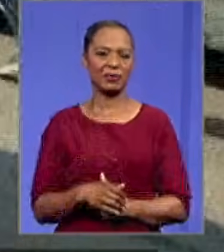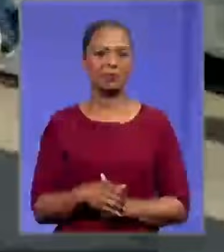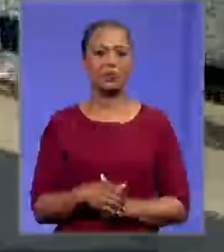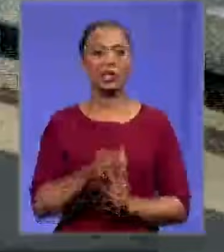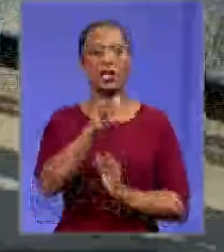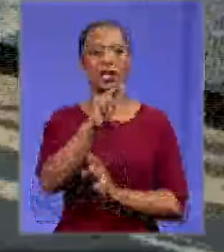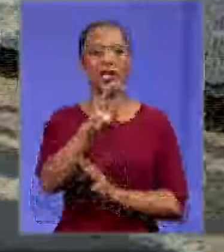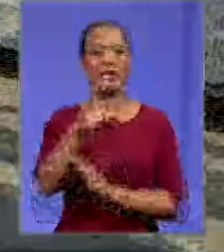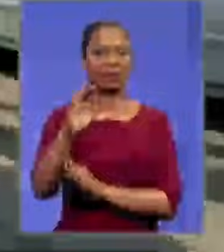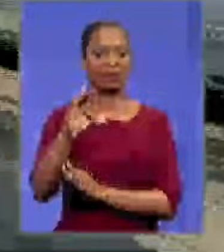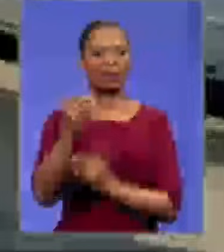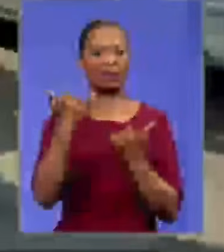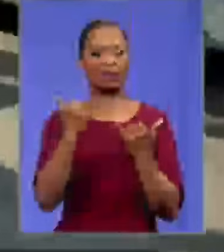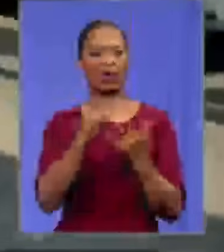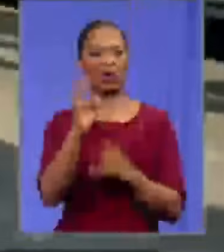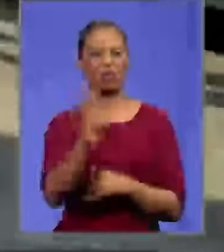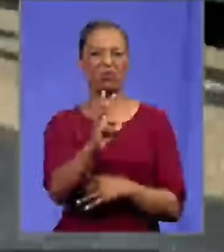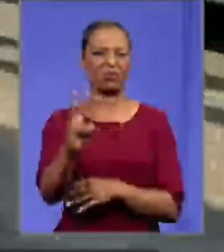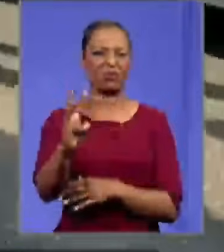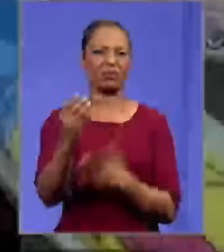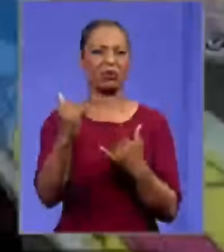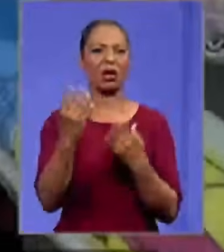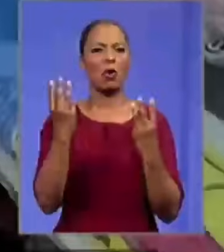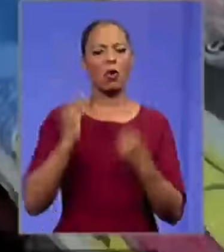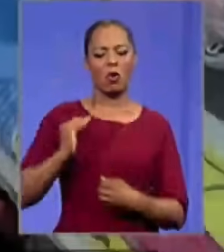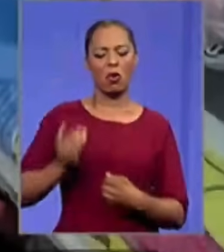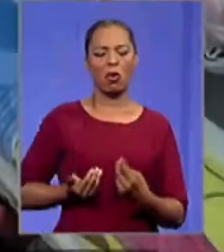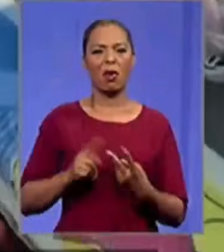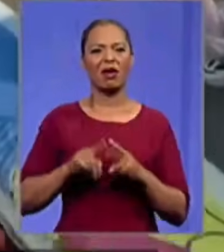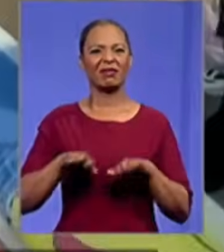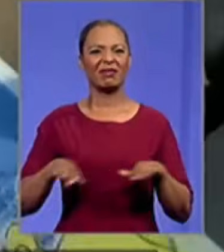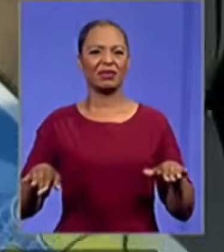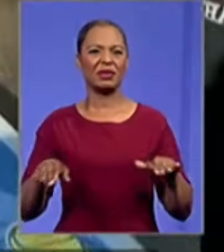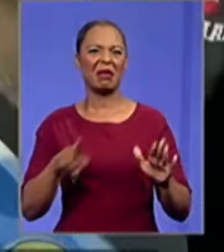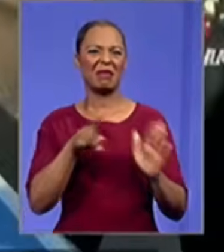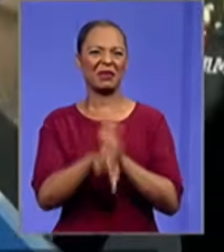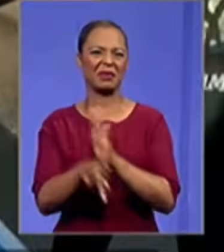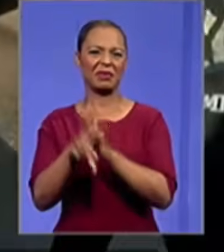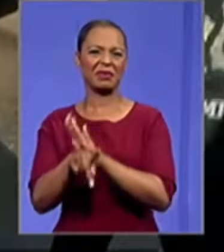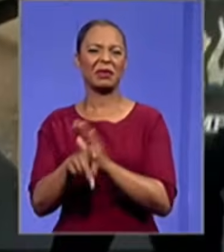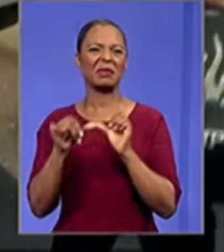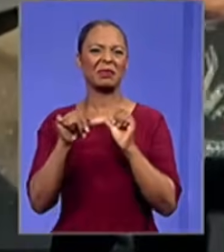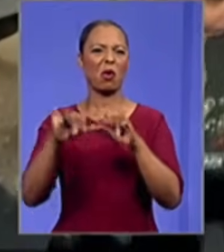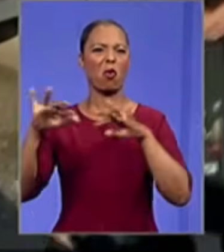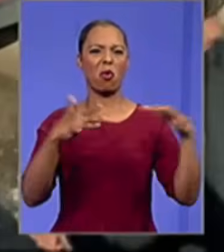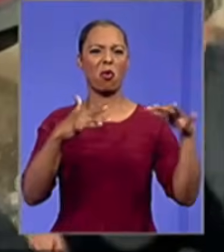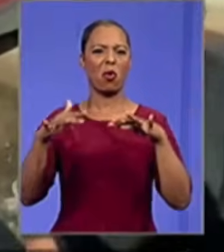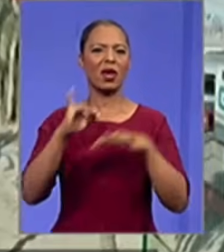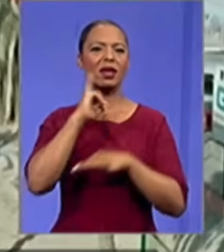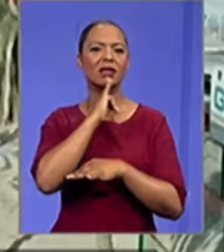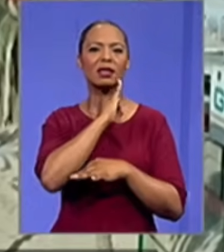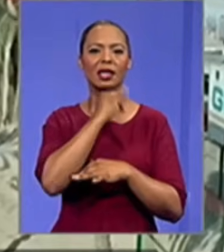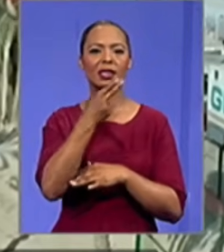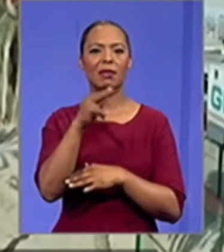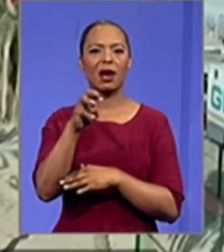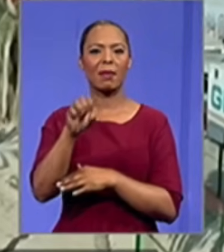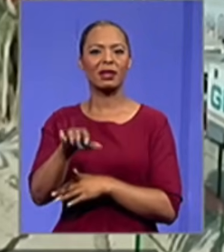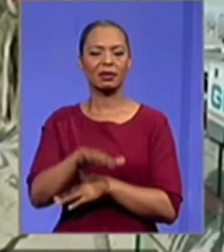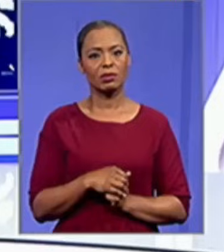ANC e tshwetše ka mare dipolao tša basadi le bana dikgohlanong tšeo di tšwelago pele tša Israele le